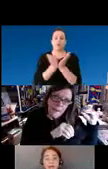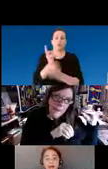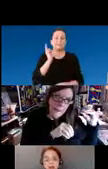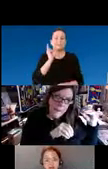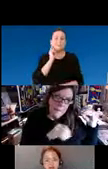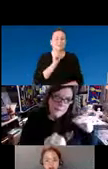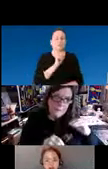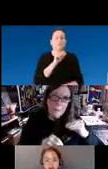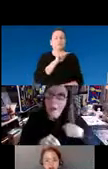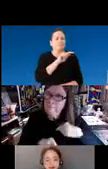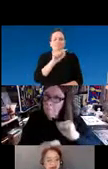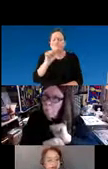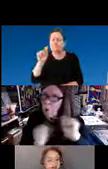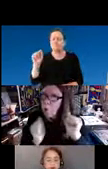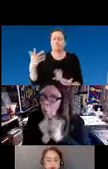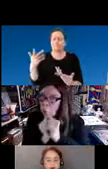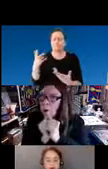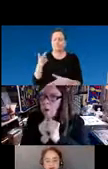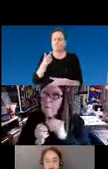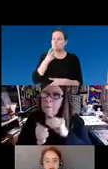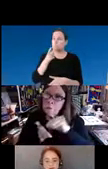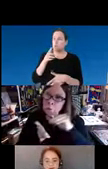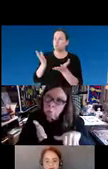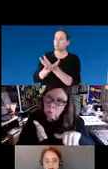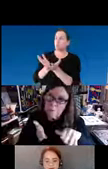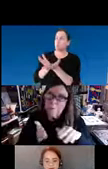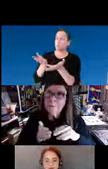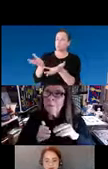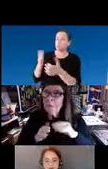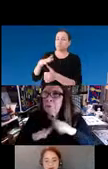and public schools with mainstream programs.